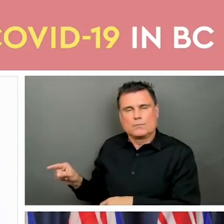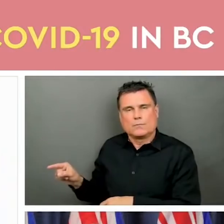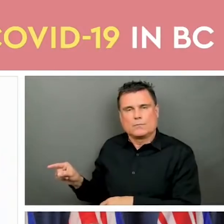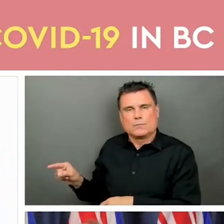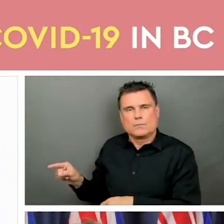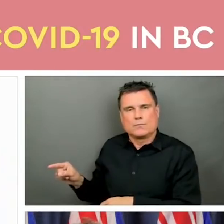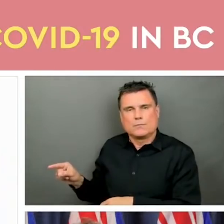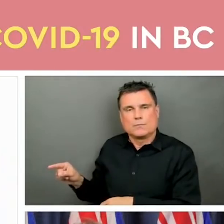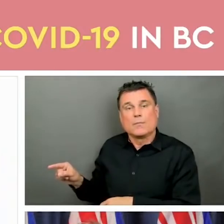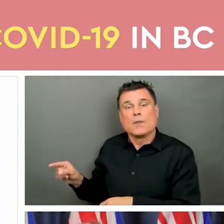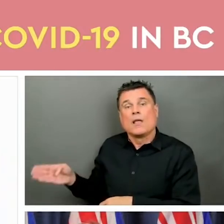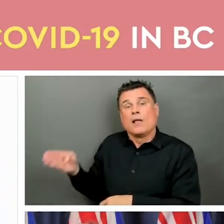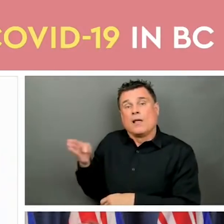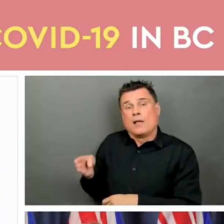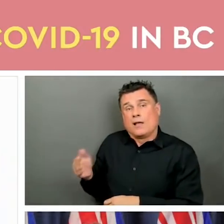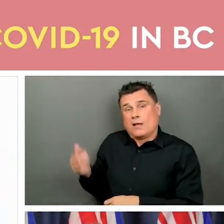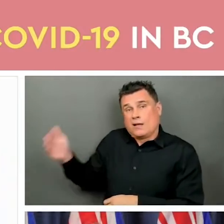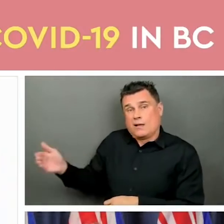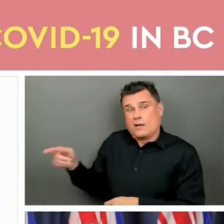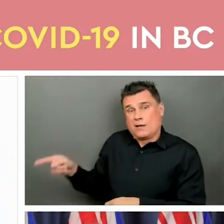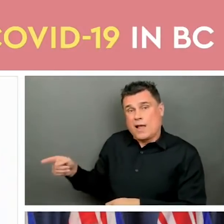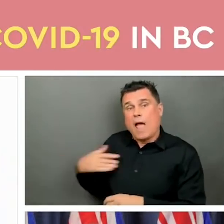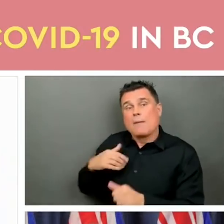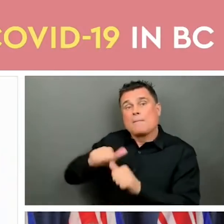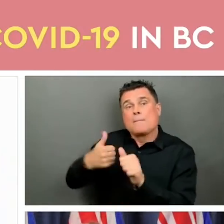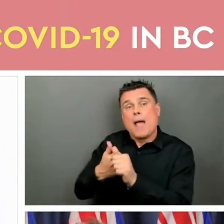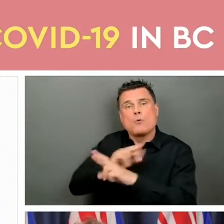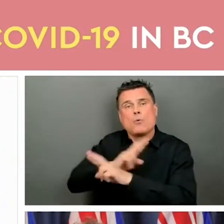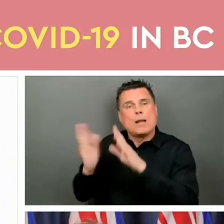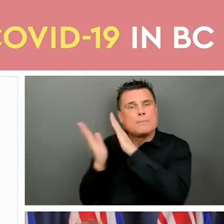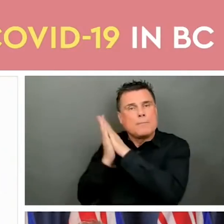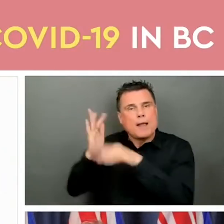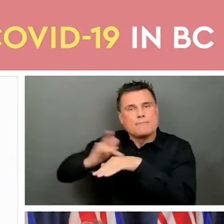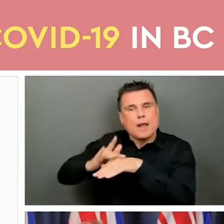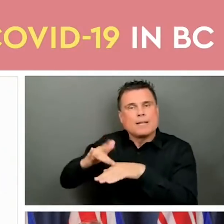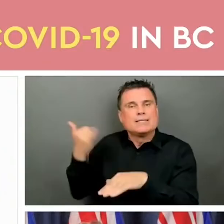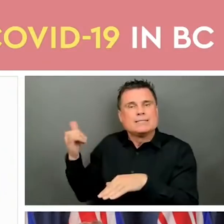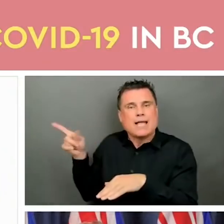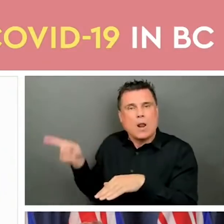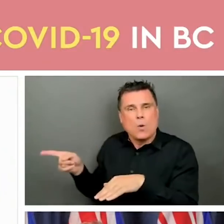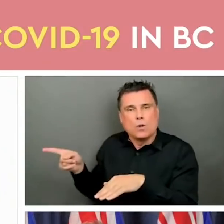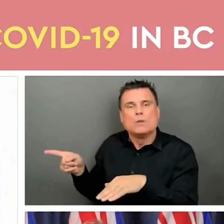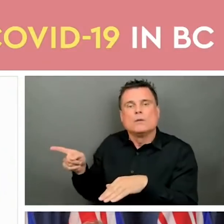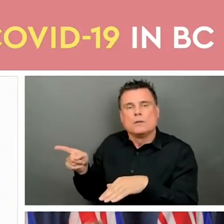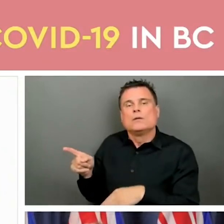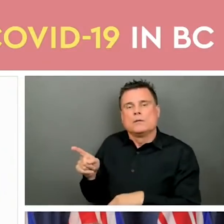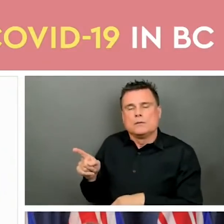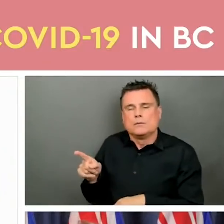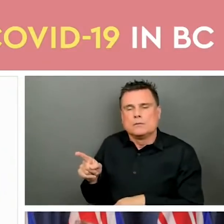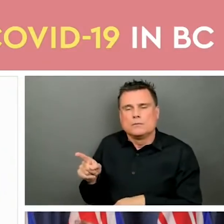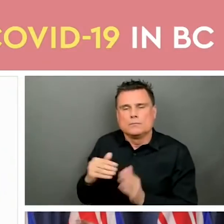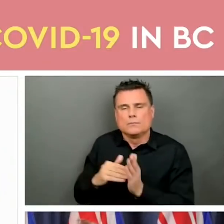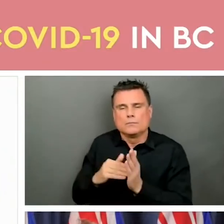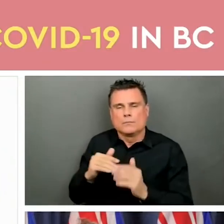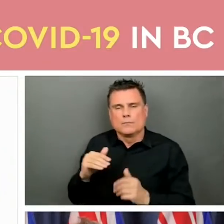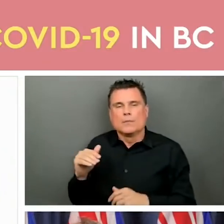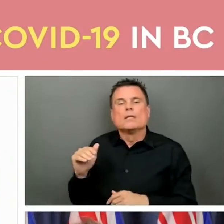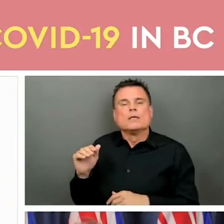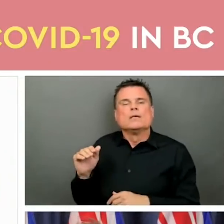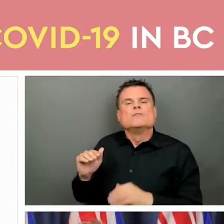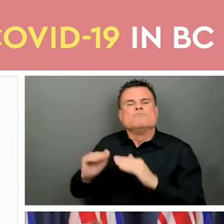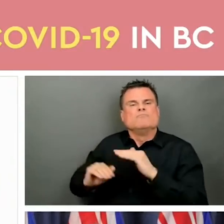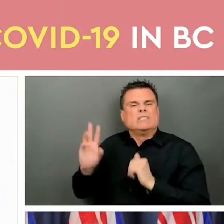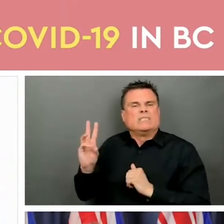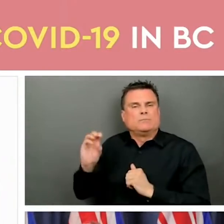our surge occupancy rate is 6.1%, and that is largely focused at a few hospitals. If you look at it in critical care,